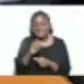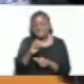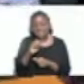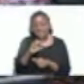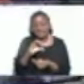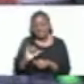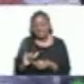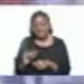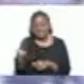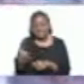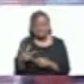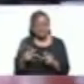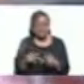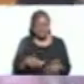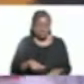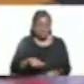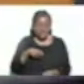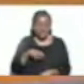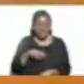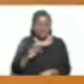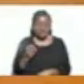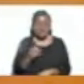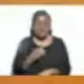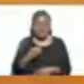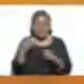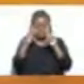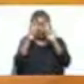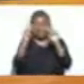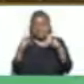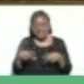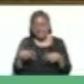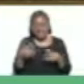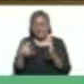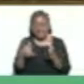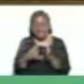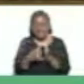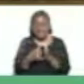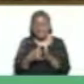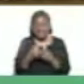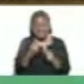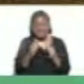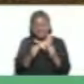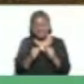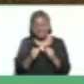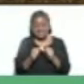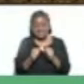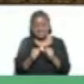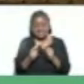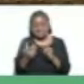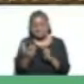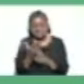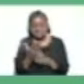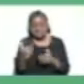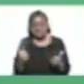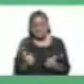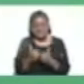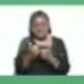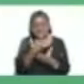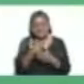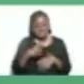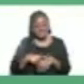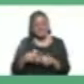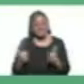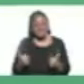our parliament, and rightfully so. It has withstood the test of time, and some of those times have been challenging, to say the